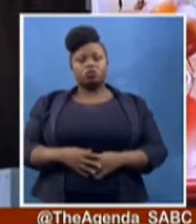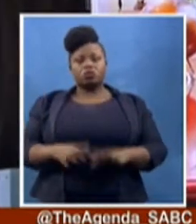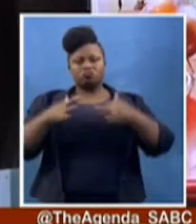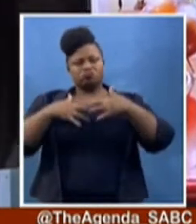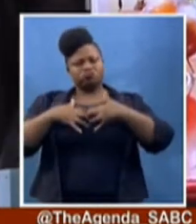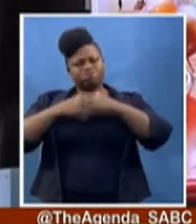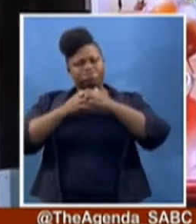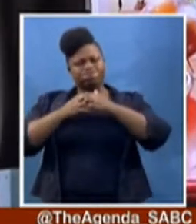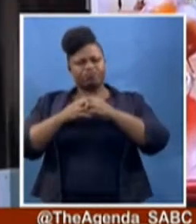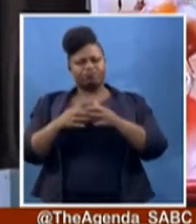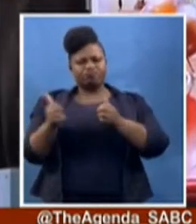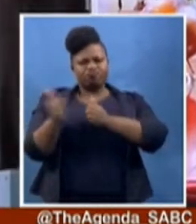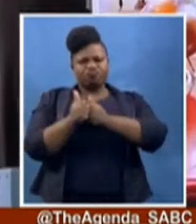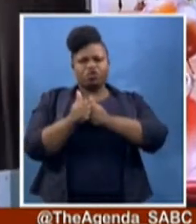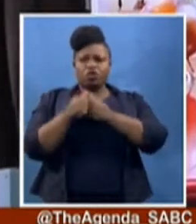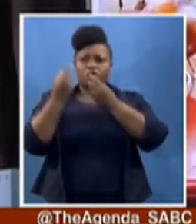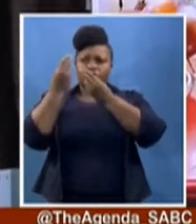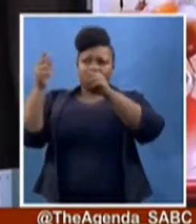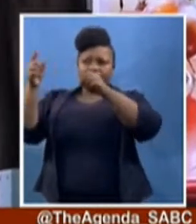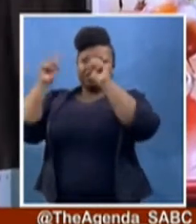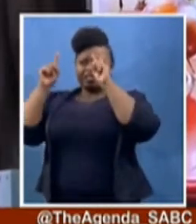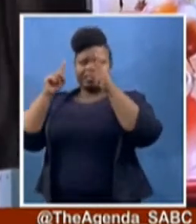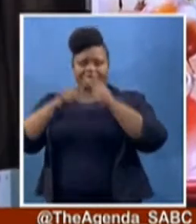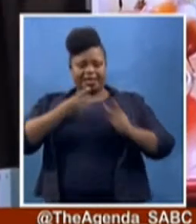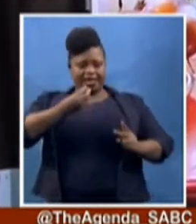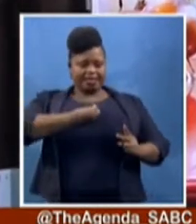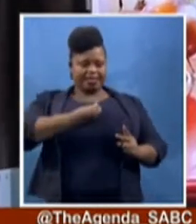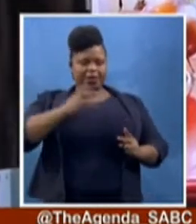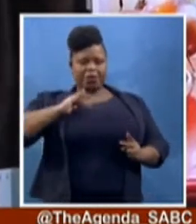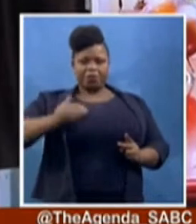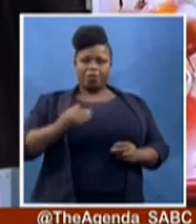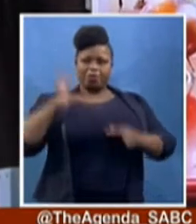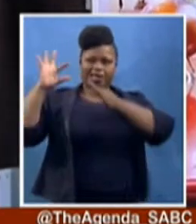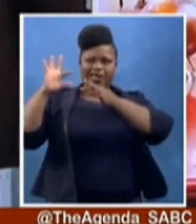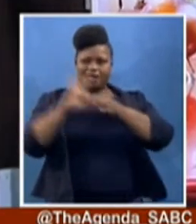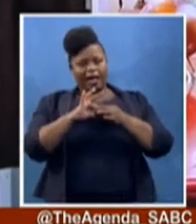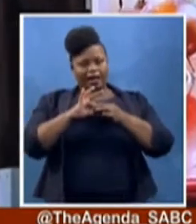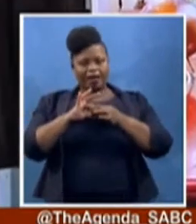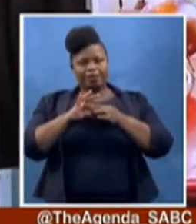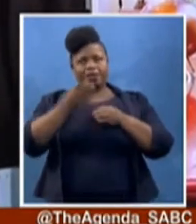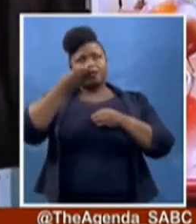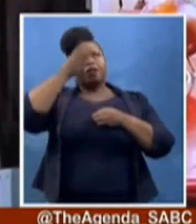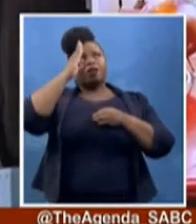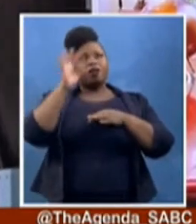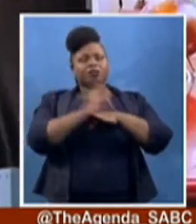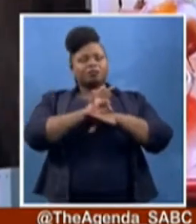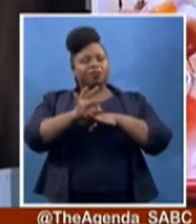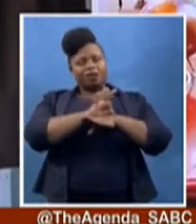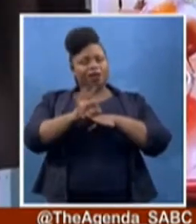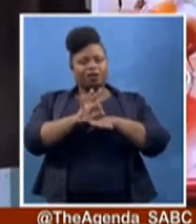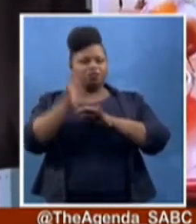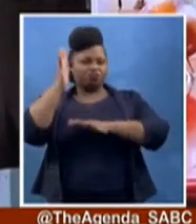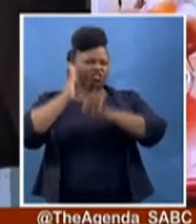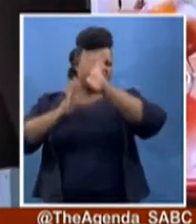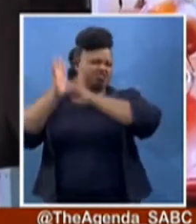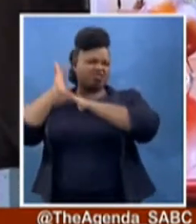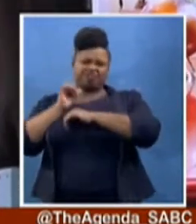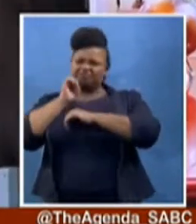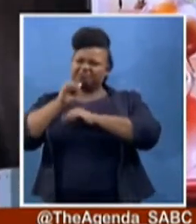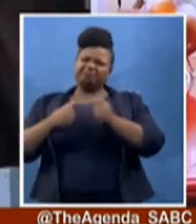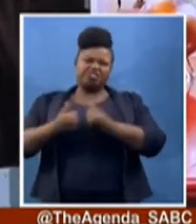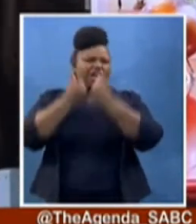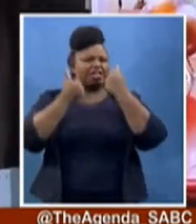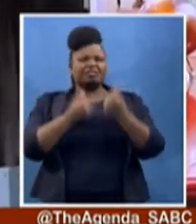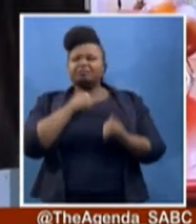a young woman, brought together by God's plan and historical circumstances, each having left an indelible